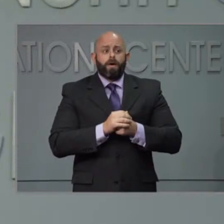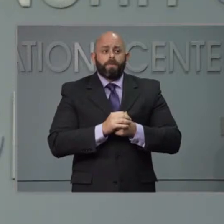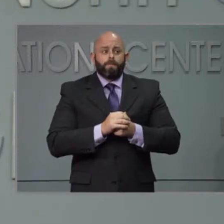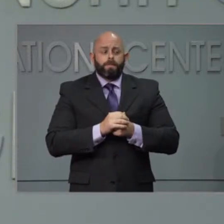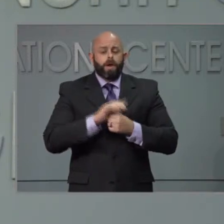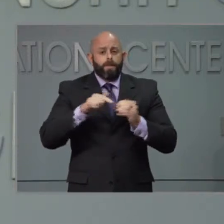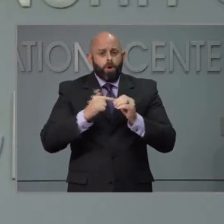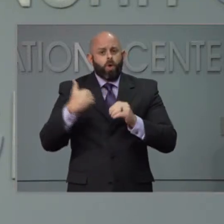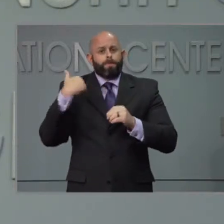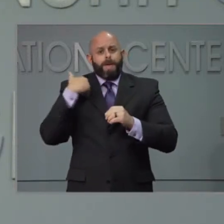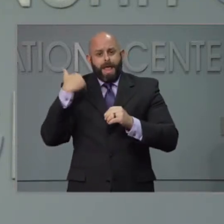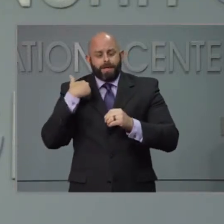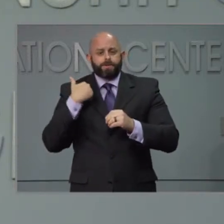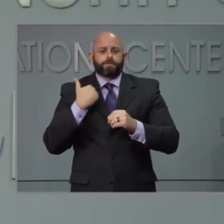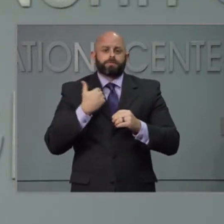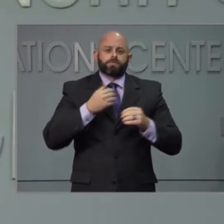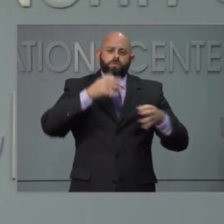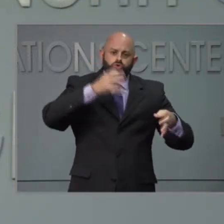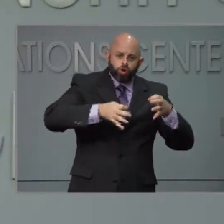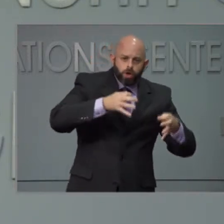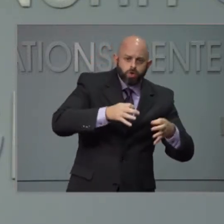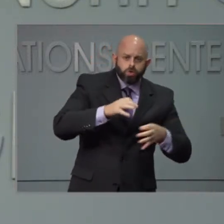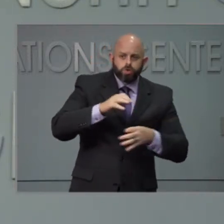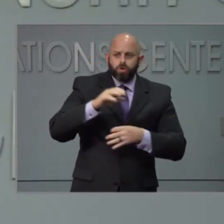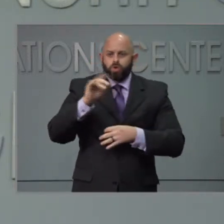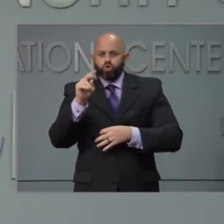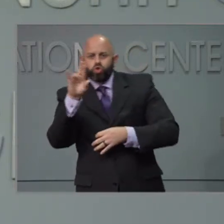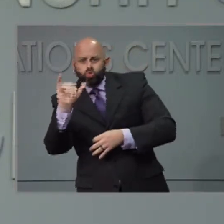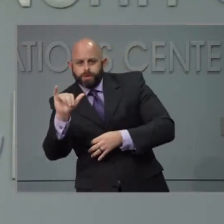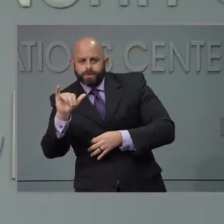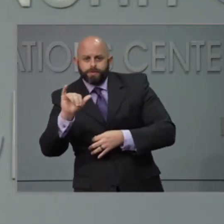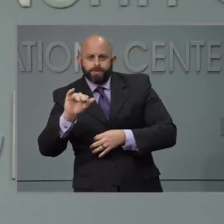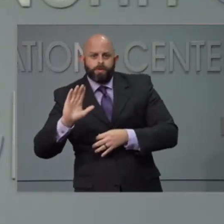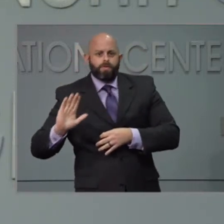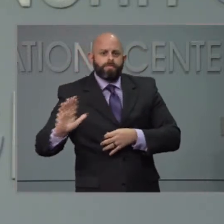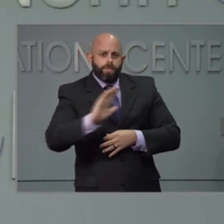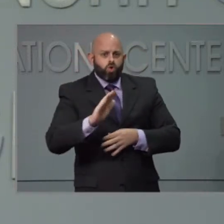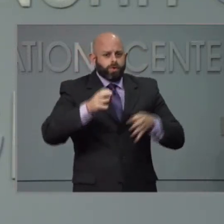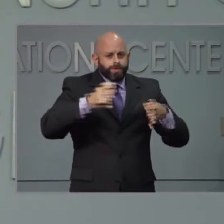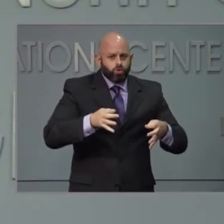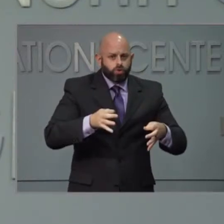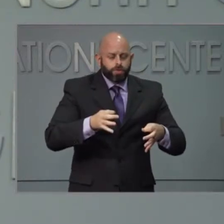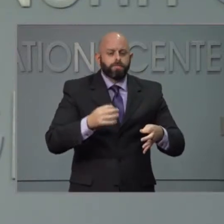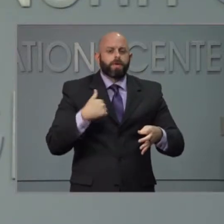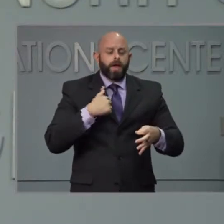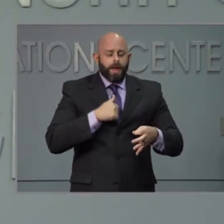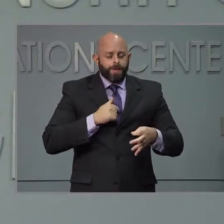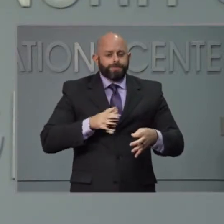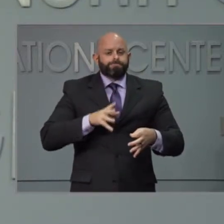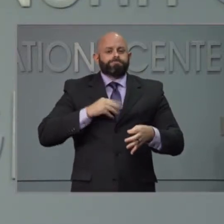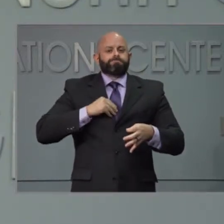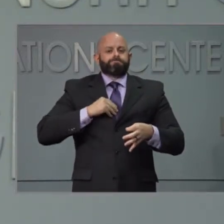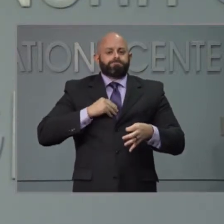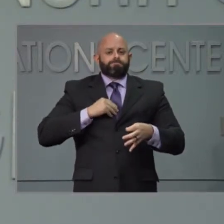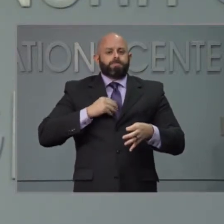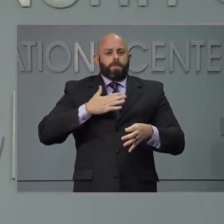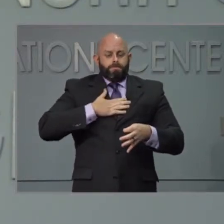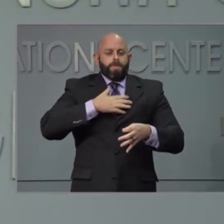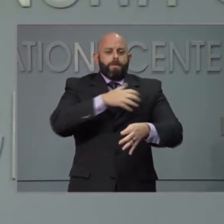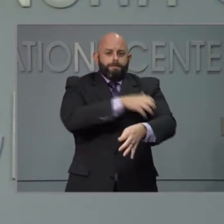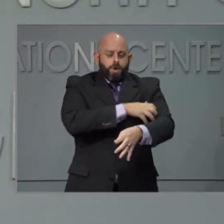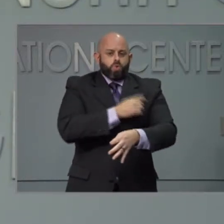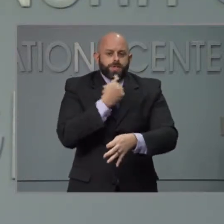done. And I take that power under the Constitution very seriously, but we'll review